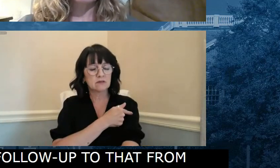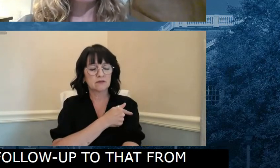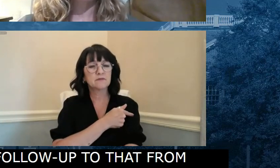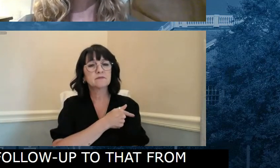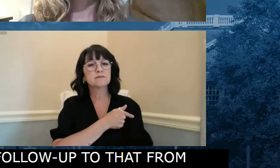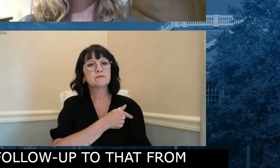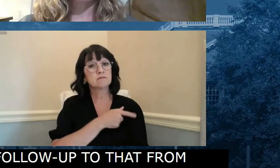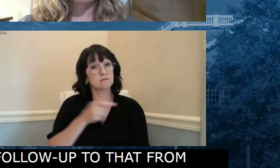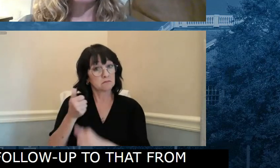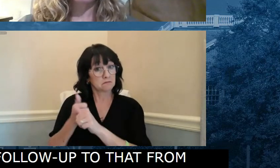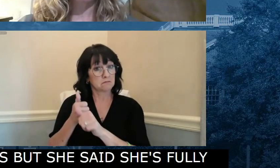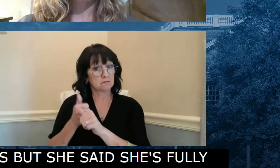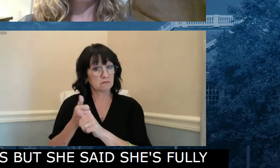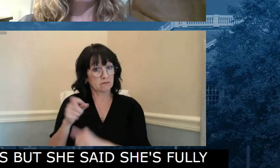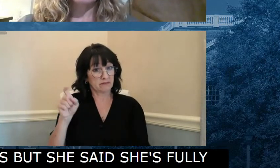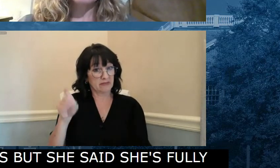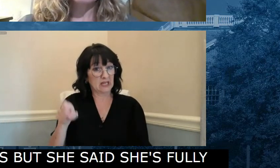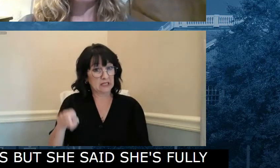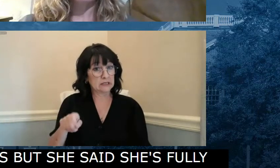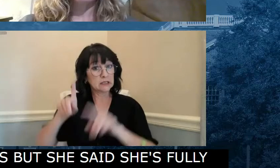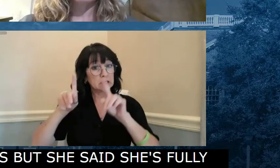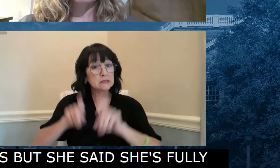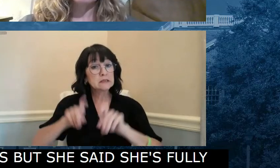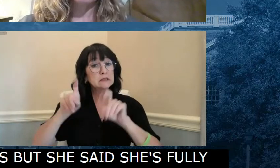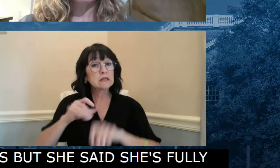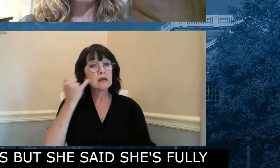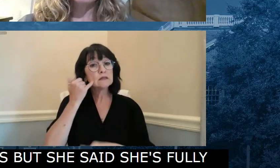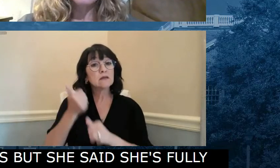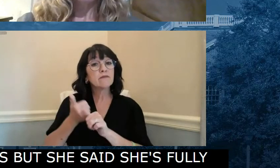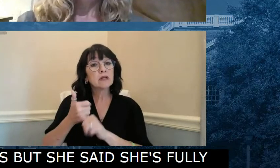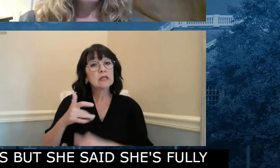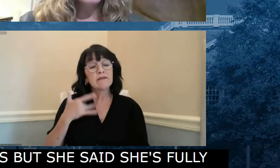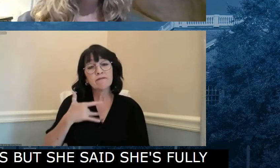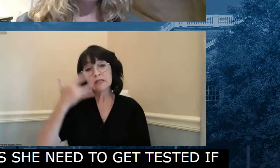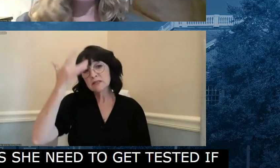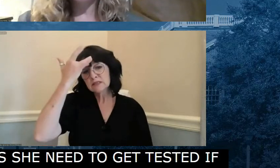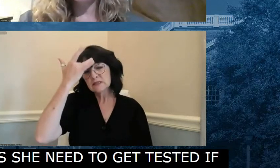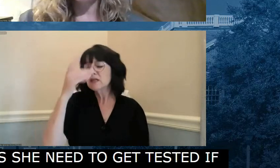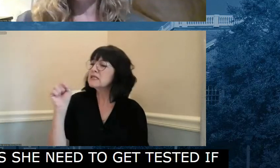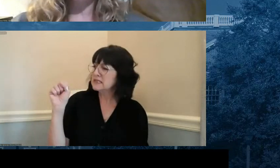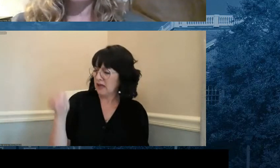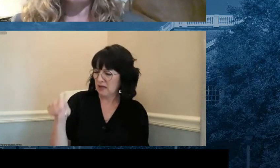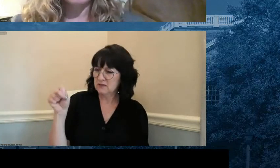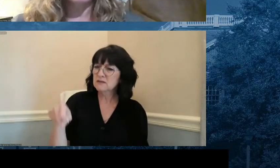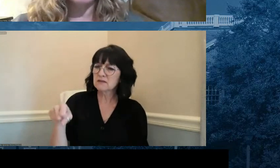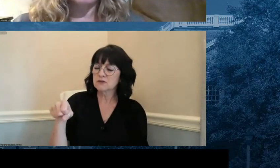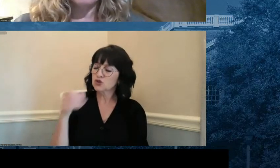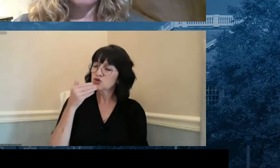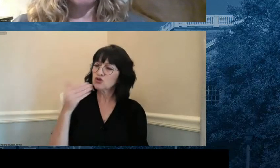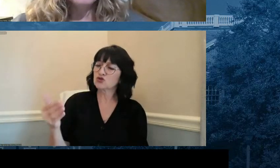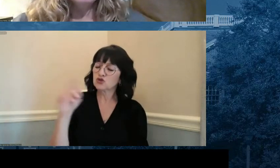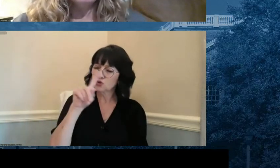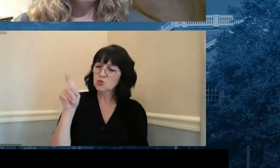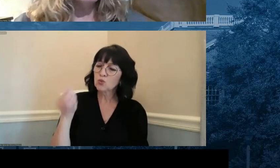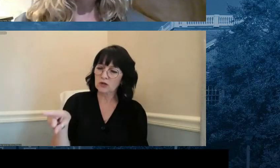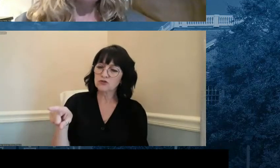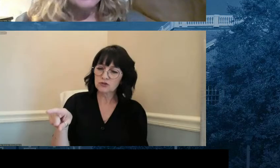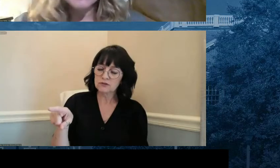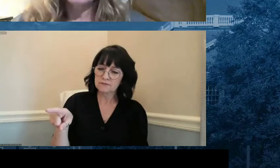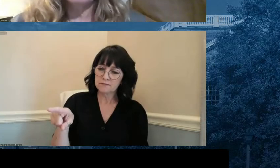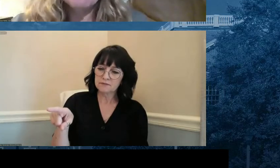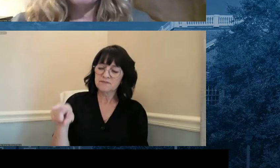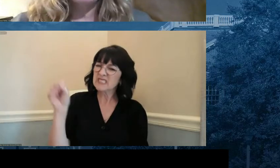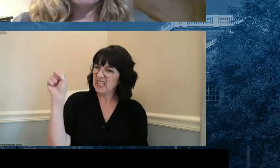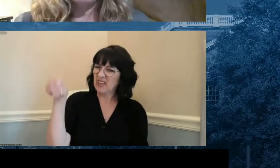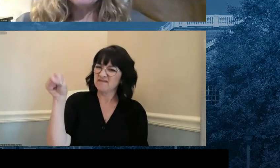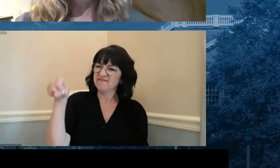COVID-19. Does she need to get tested if she has symptoms? Yeah, so it really is a great question.